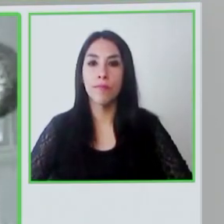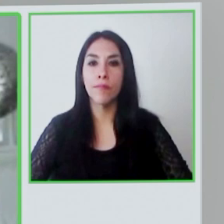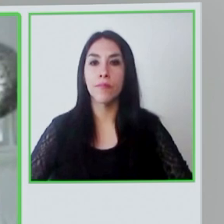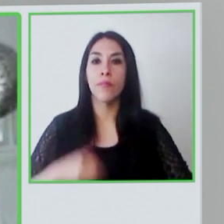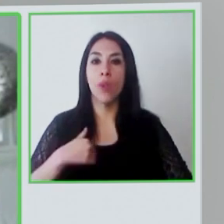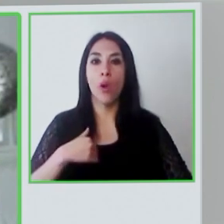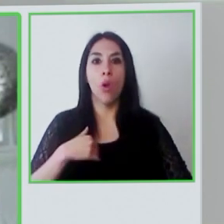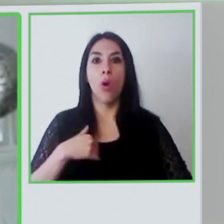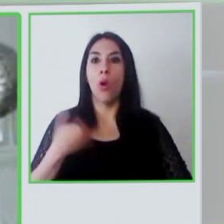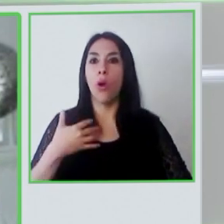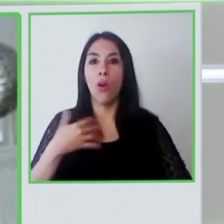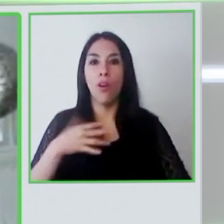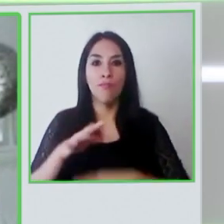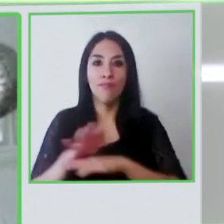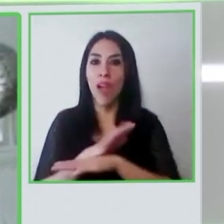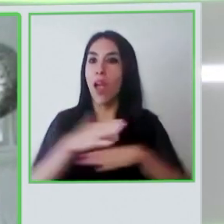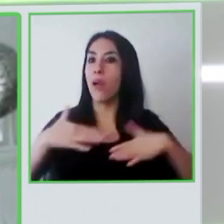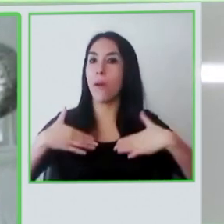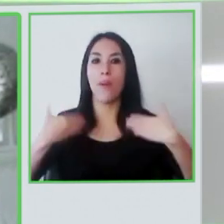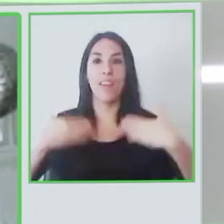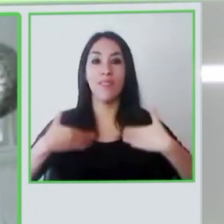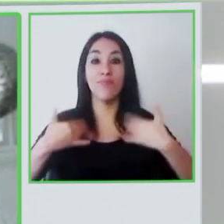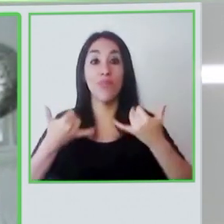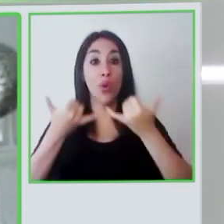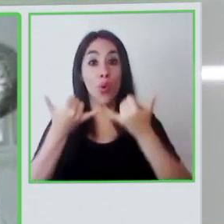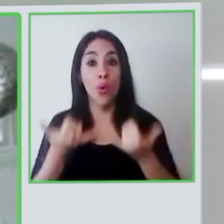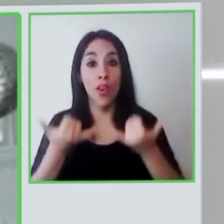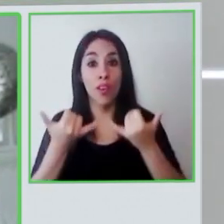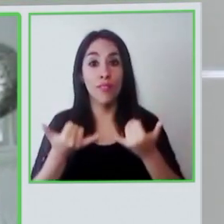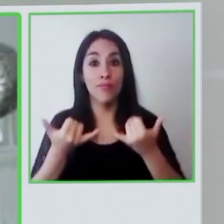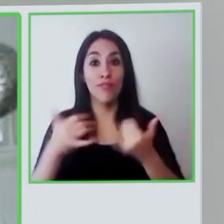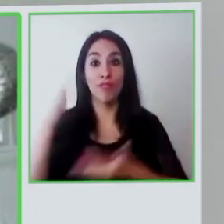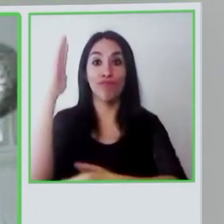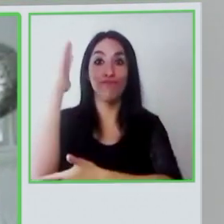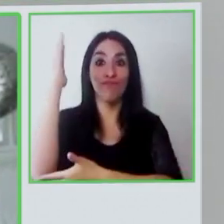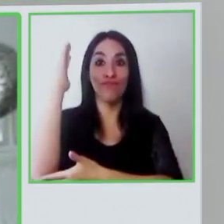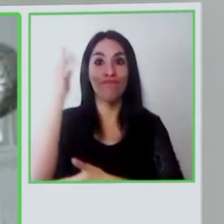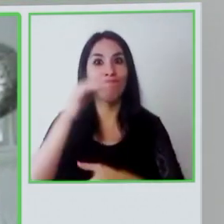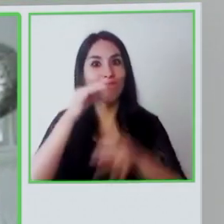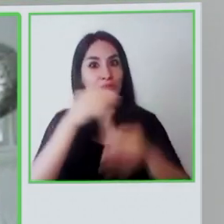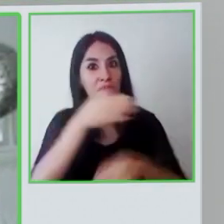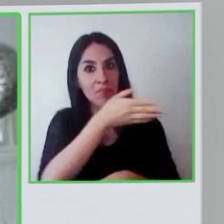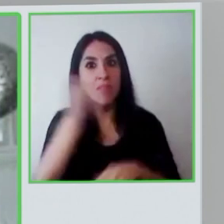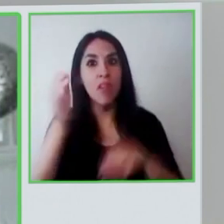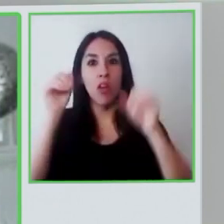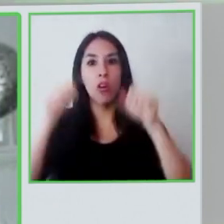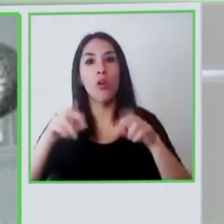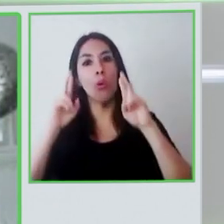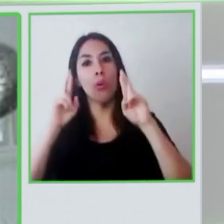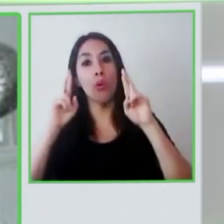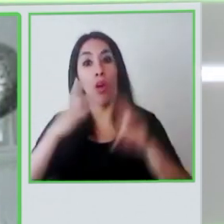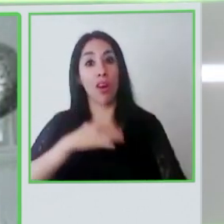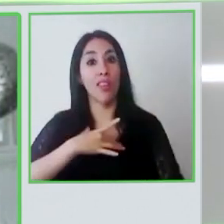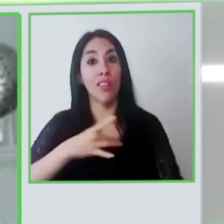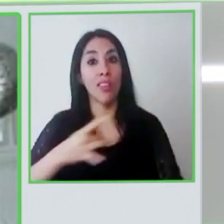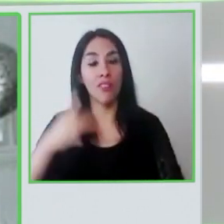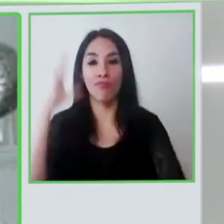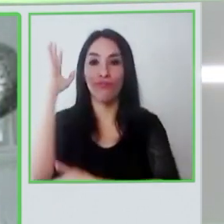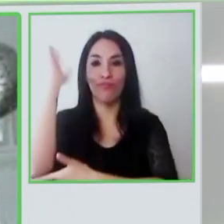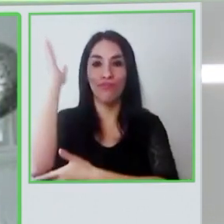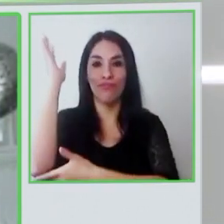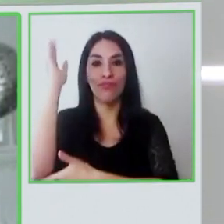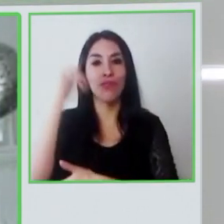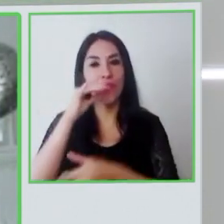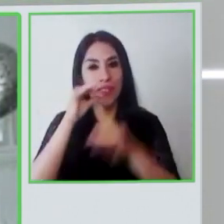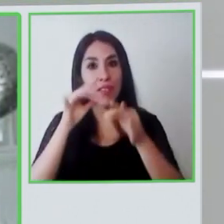I'm delighted to join you in this conference today. I hope you're having a great day and that you can learn